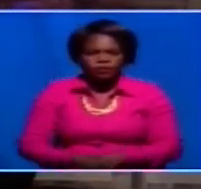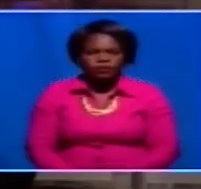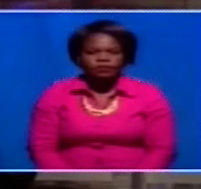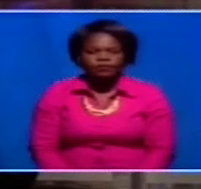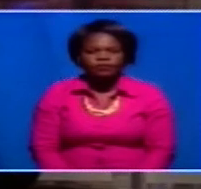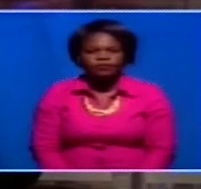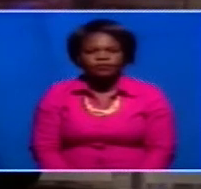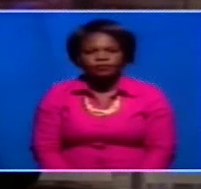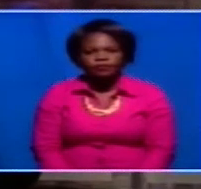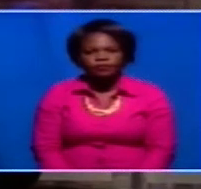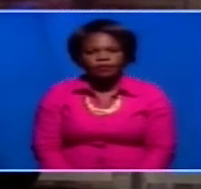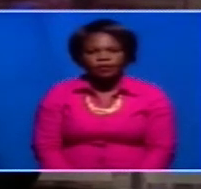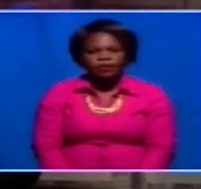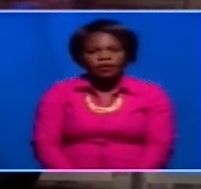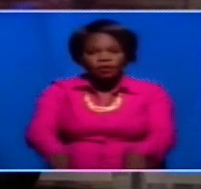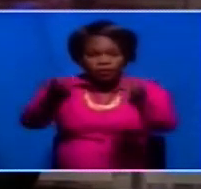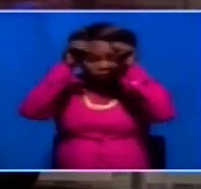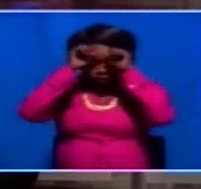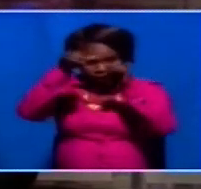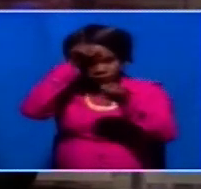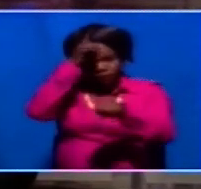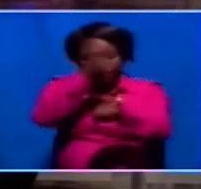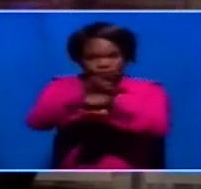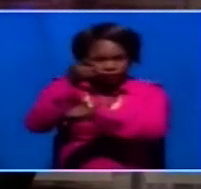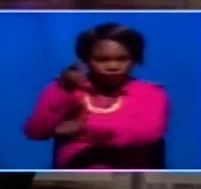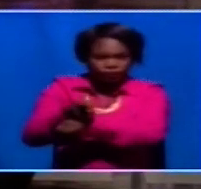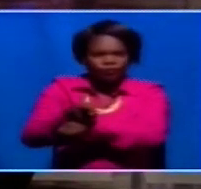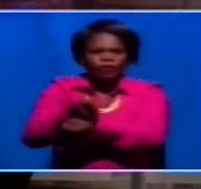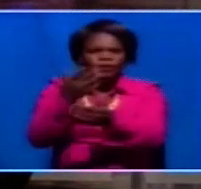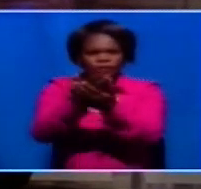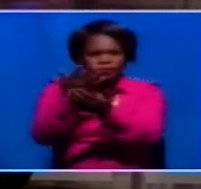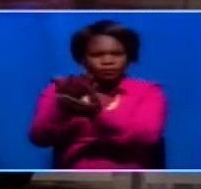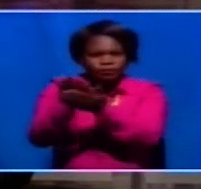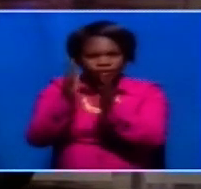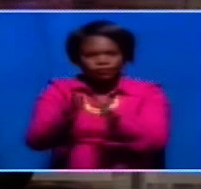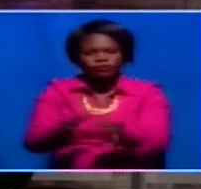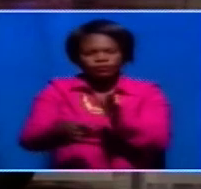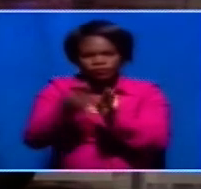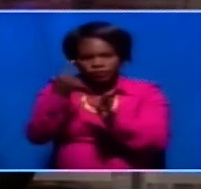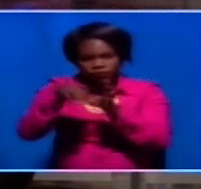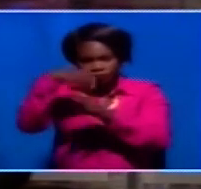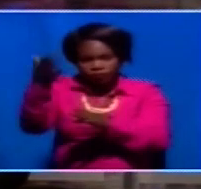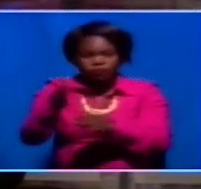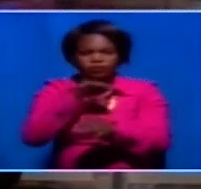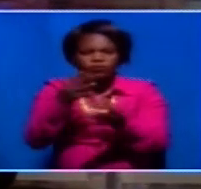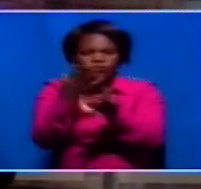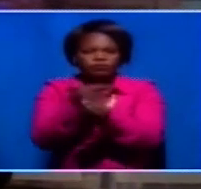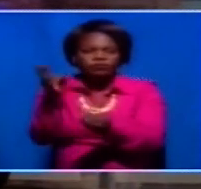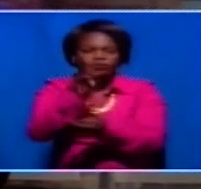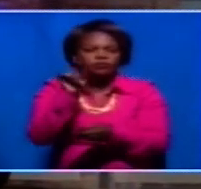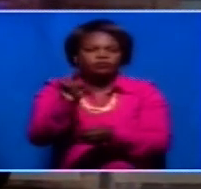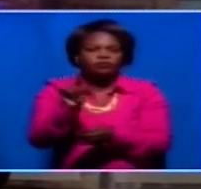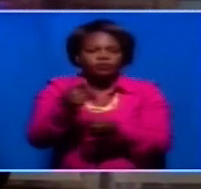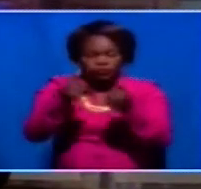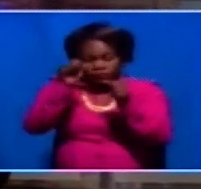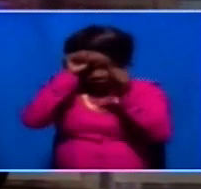President Edgar Lungu has warned inmates and ex-prisoners against abusing the presidential pardon once granted. The president is disappointed